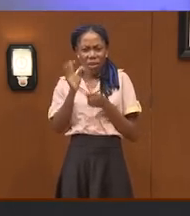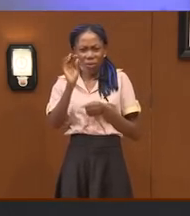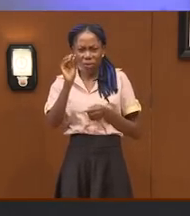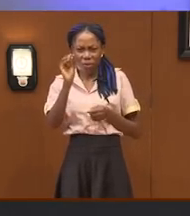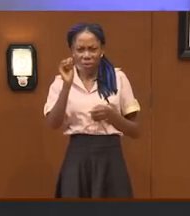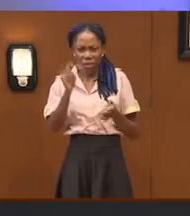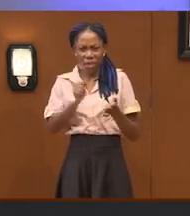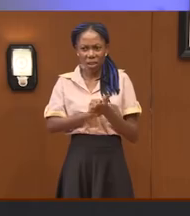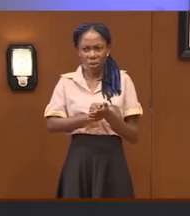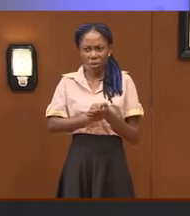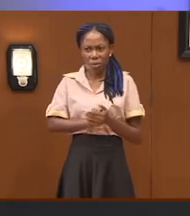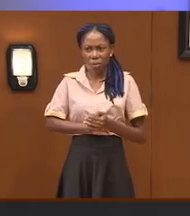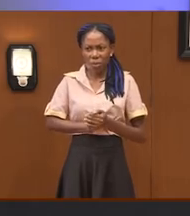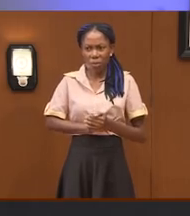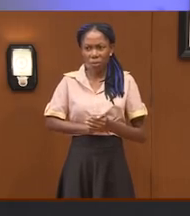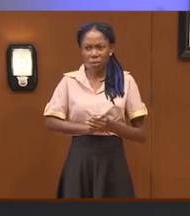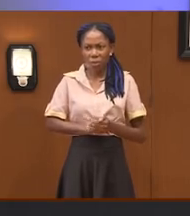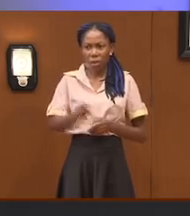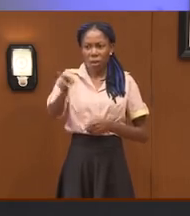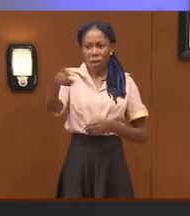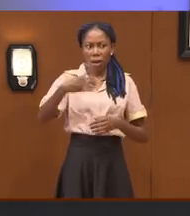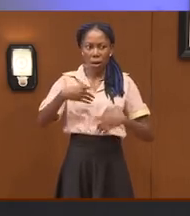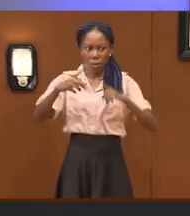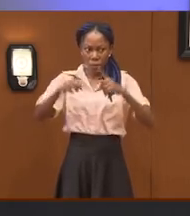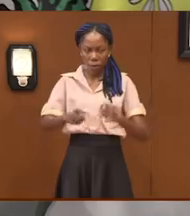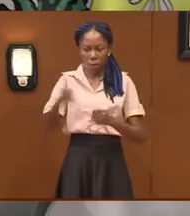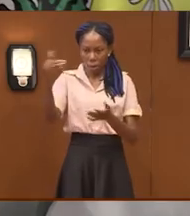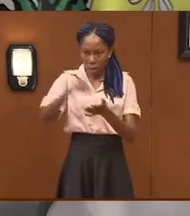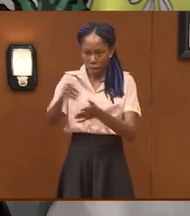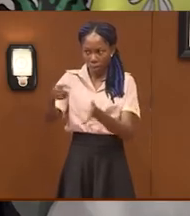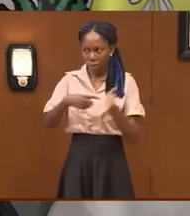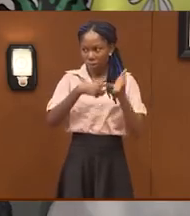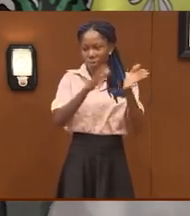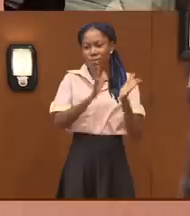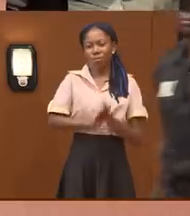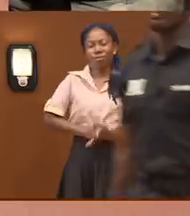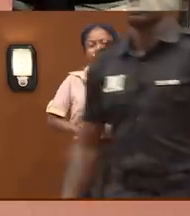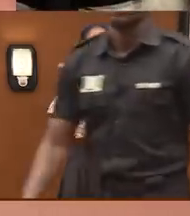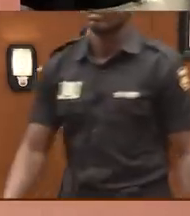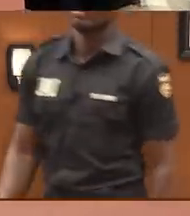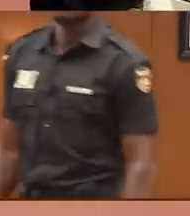had a screenshot of where he wrote it. It's here. Let me have a look at it.